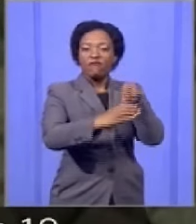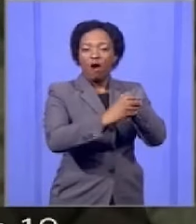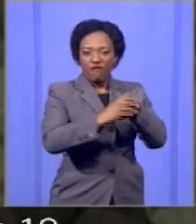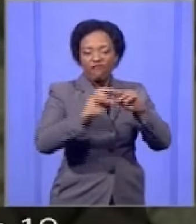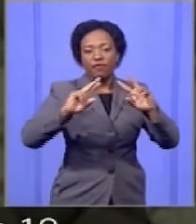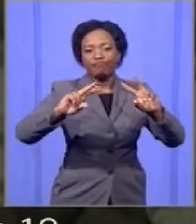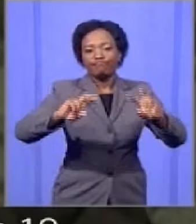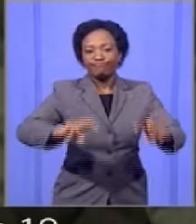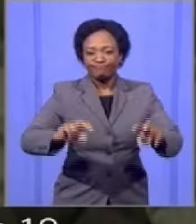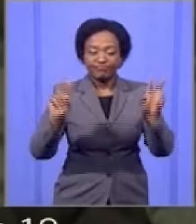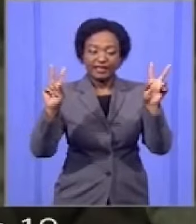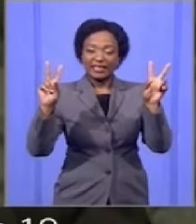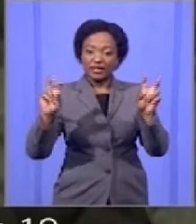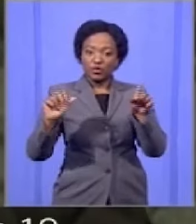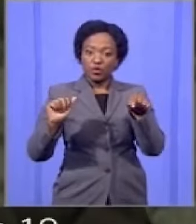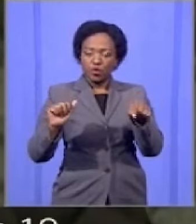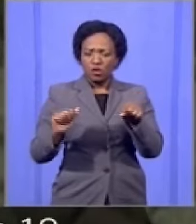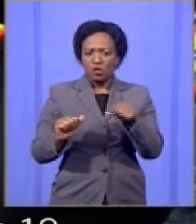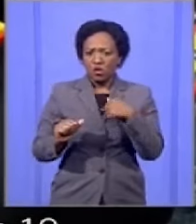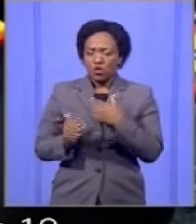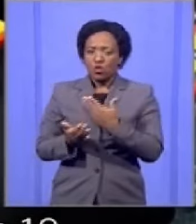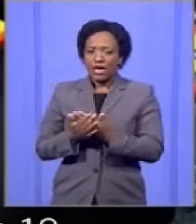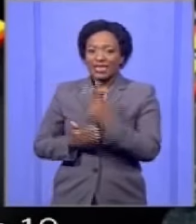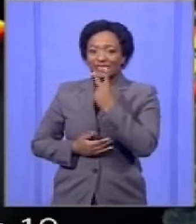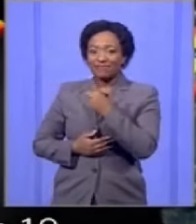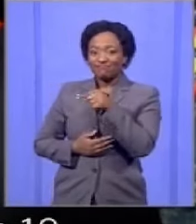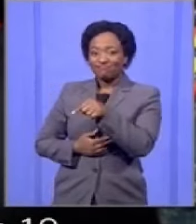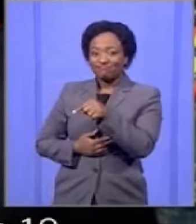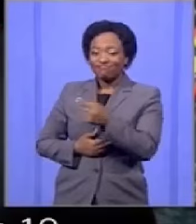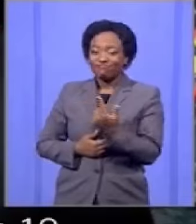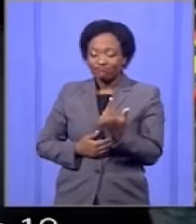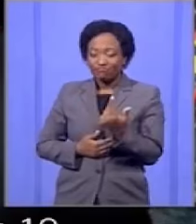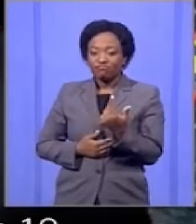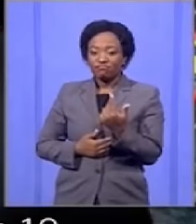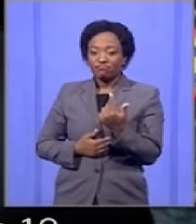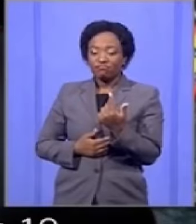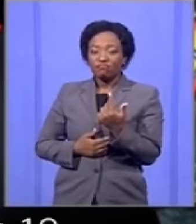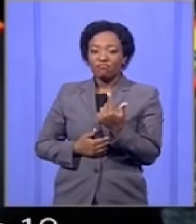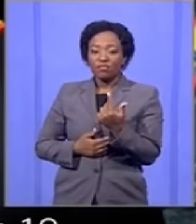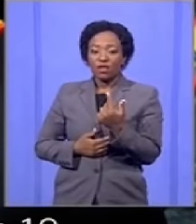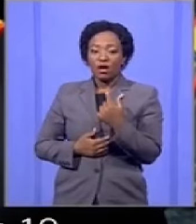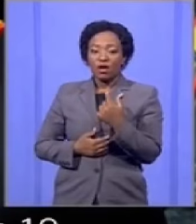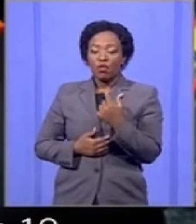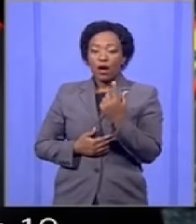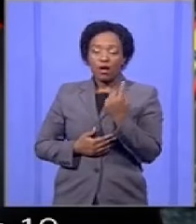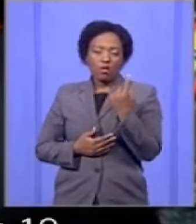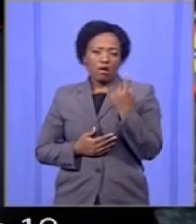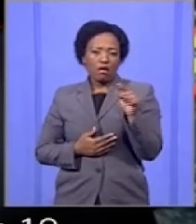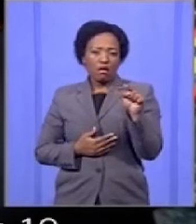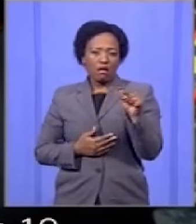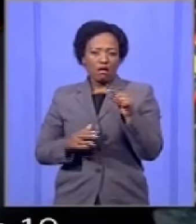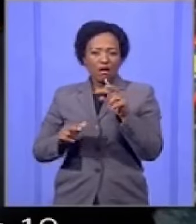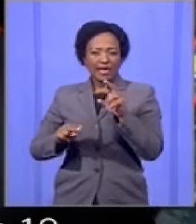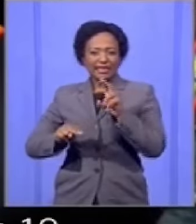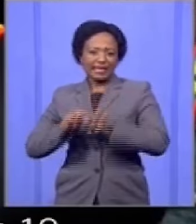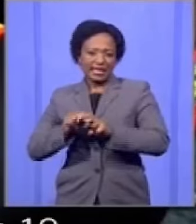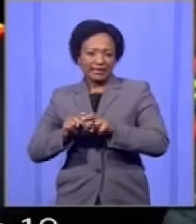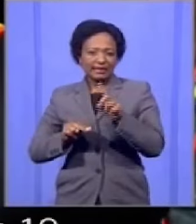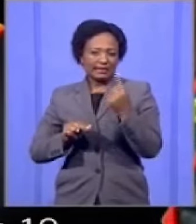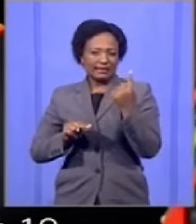matters. We can see, I'm told that yourselves, you are sitting here, tired,